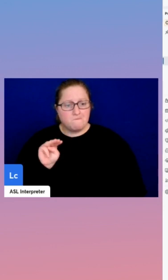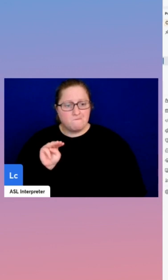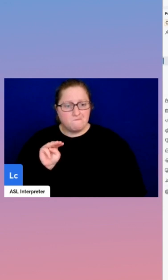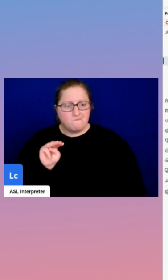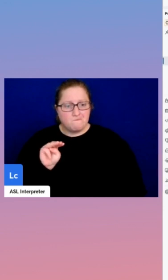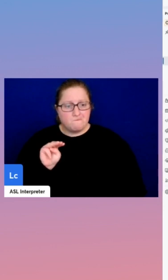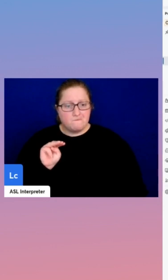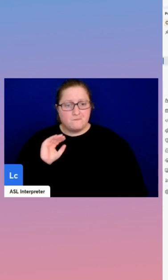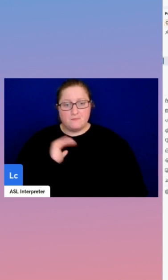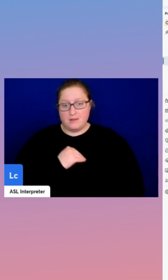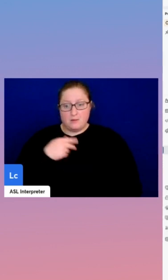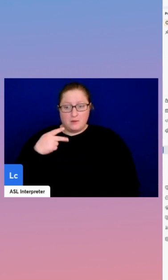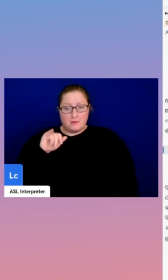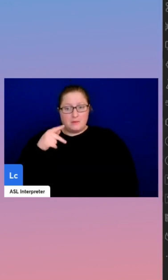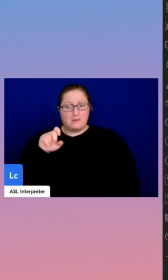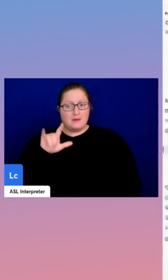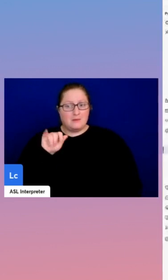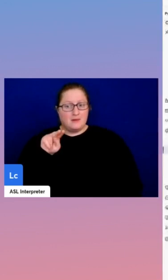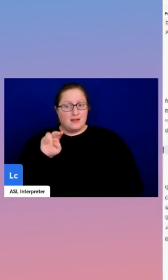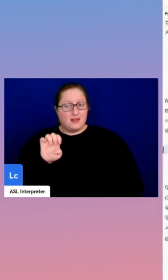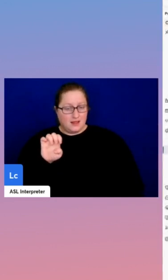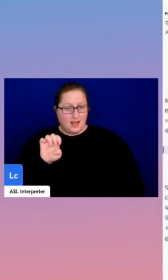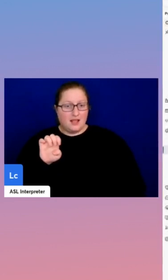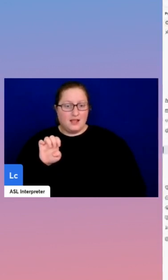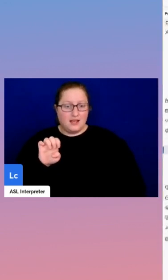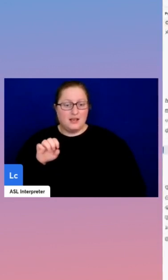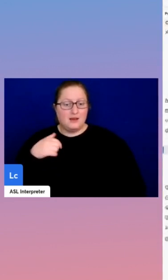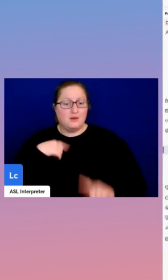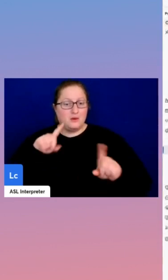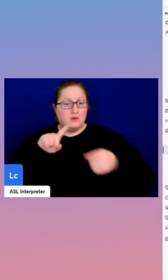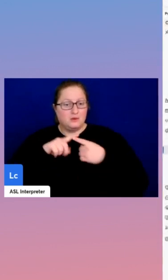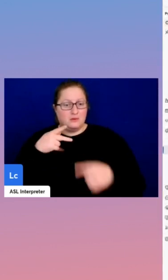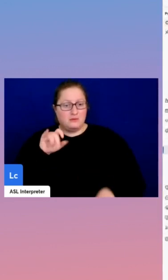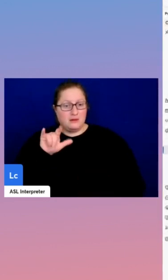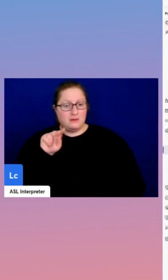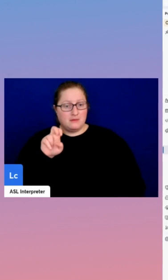our pipeline. Let's execute it here. If I go to my pipeline, as you can see,